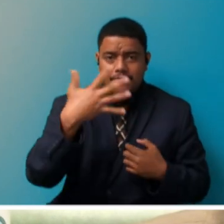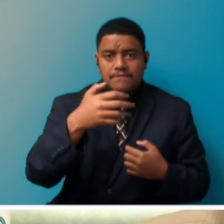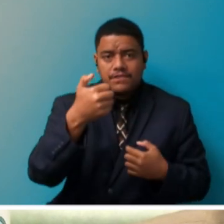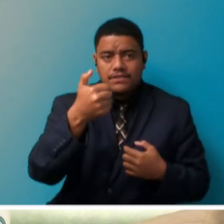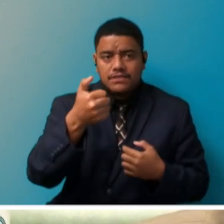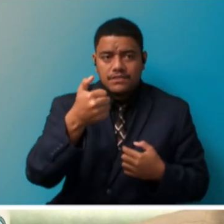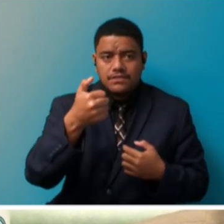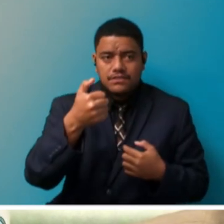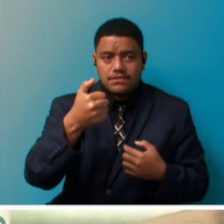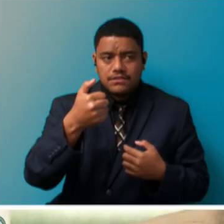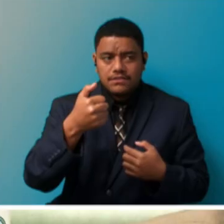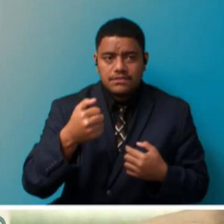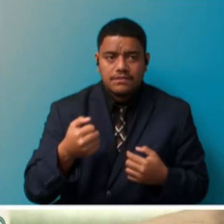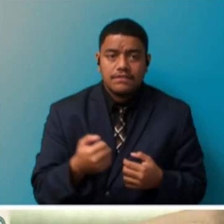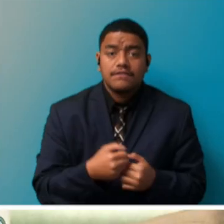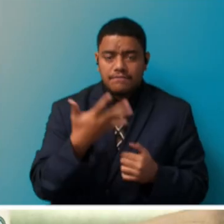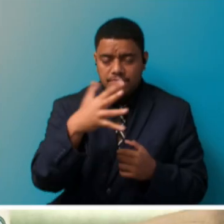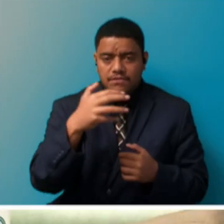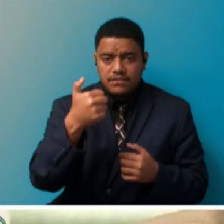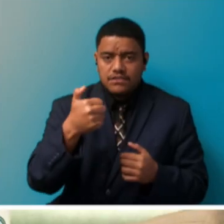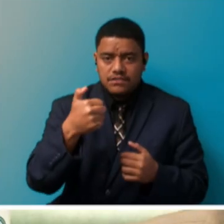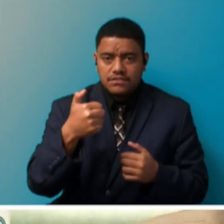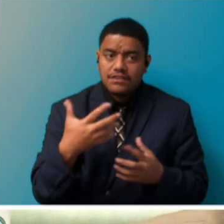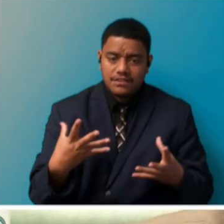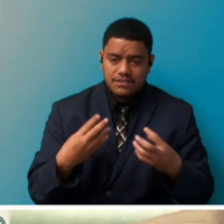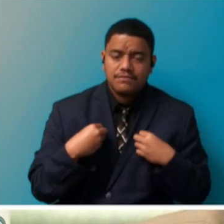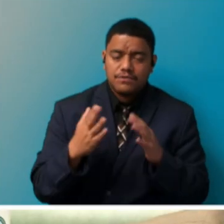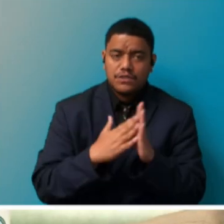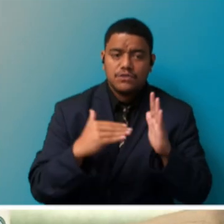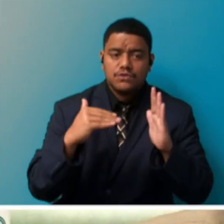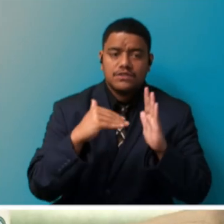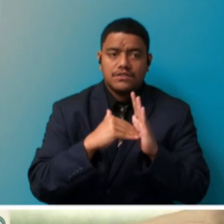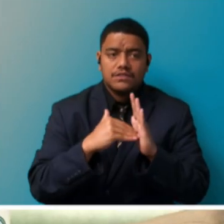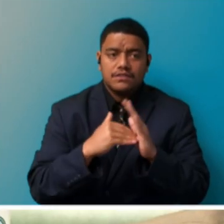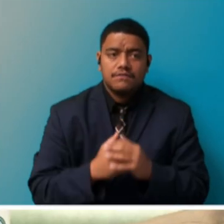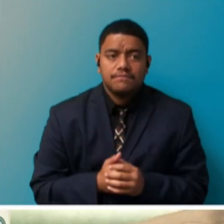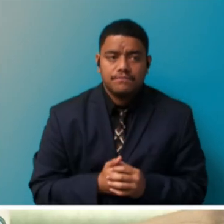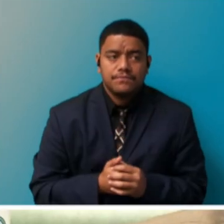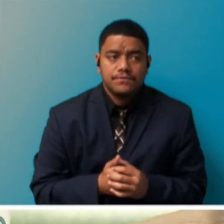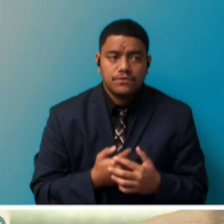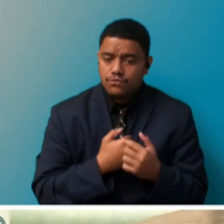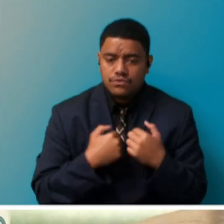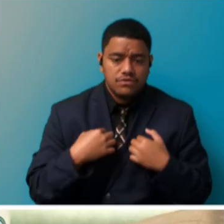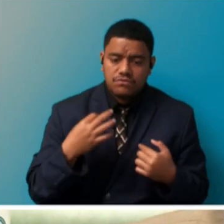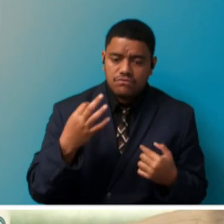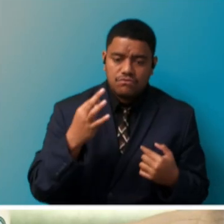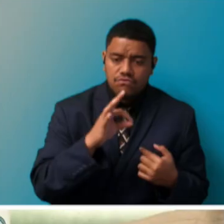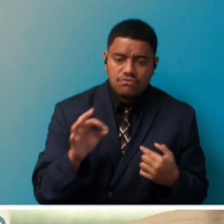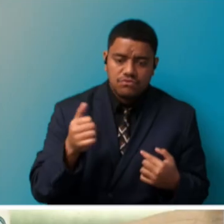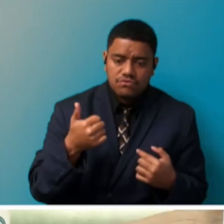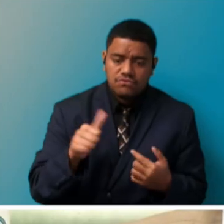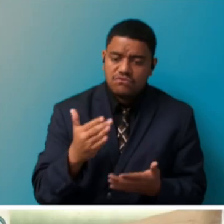for agricultural products into New Zealand. We're not using even half